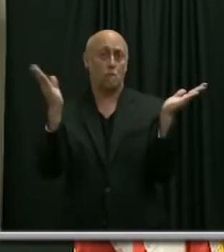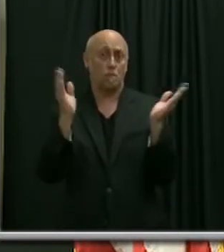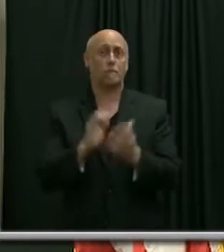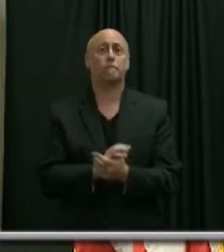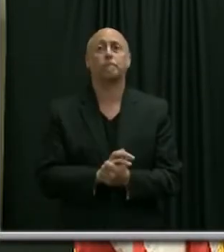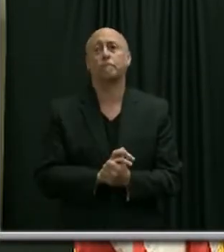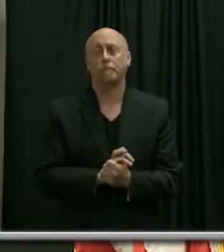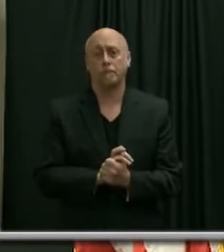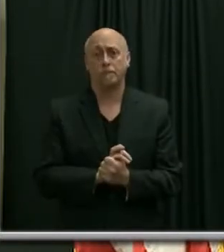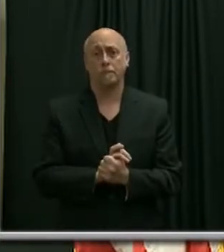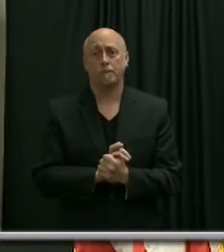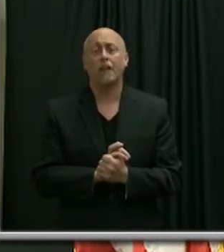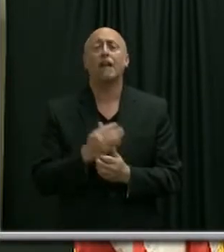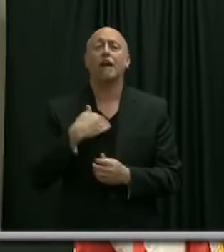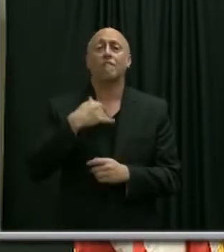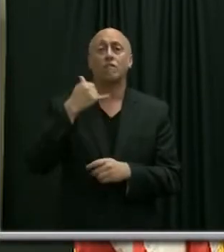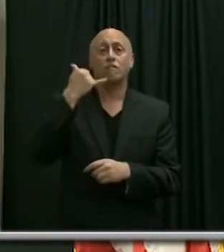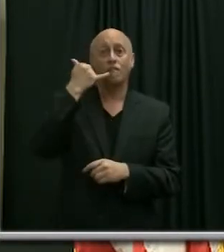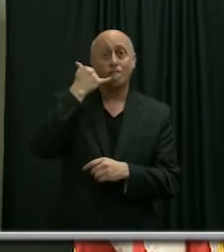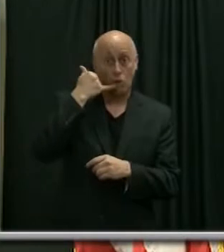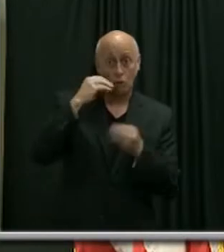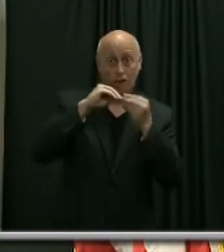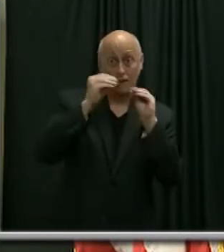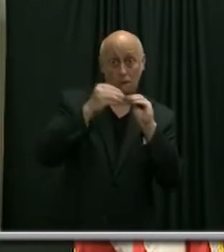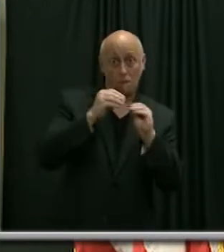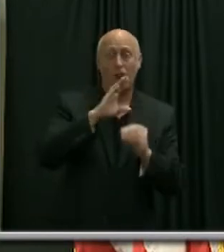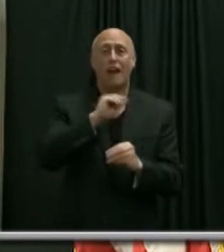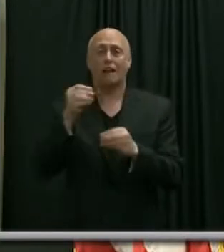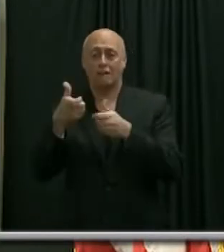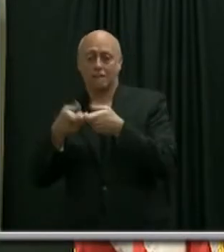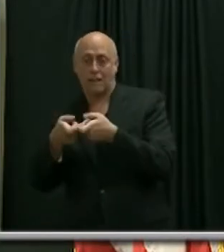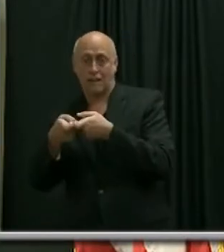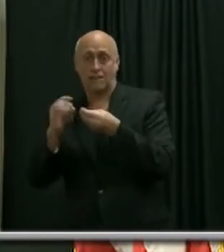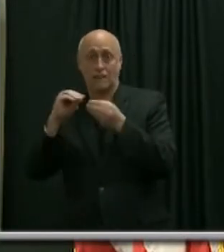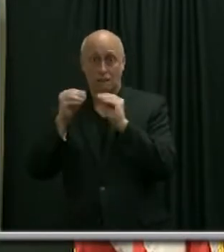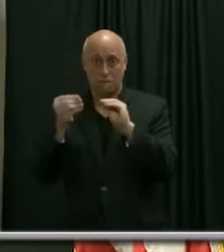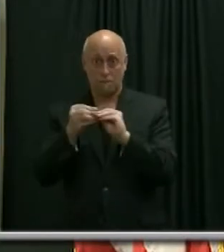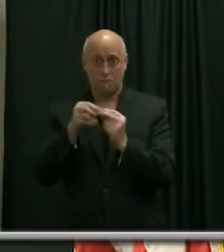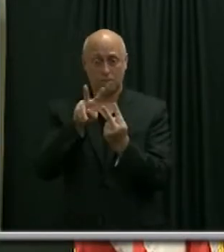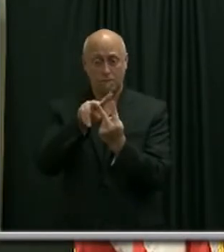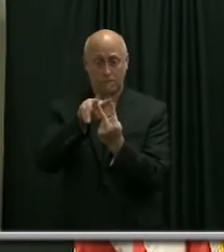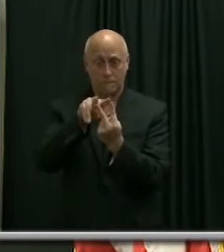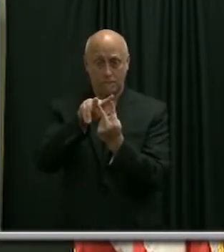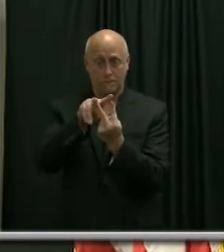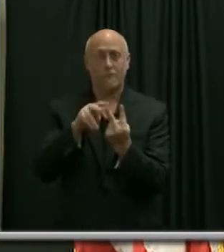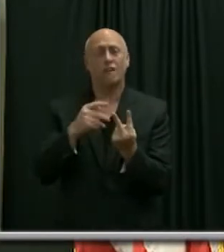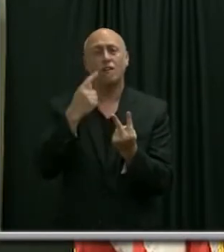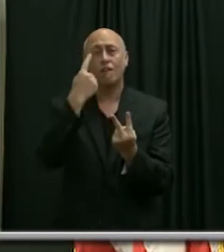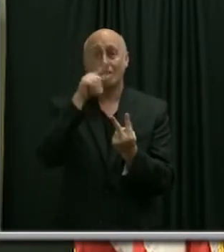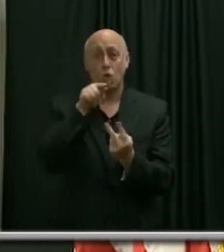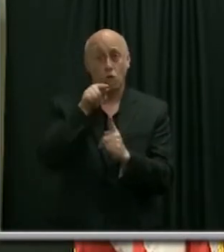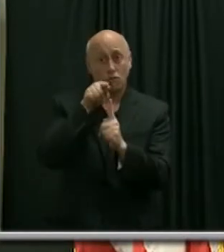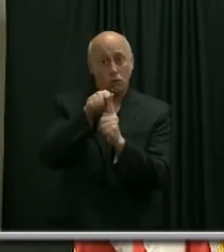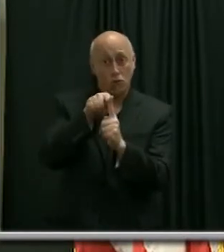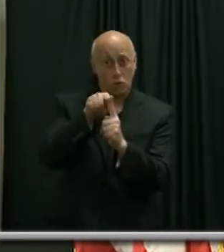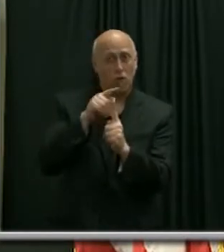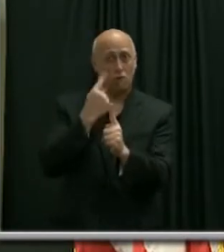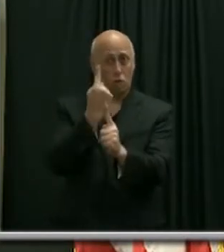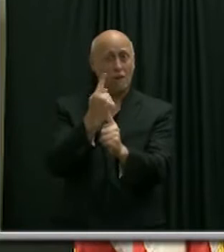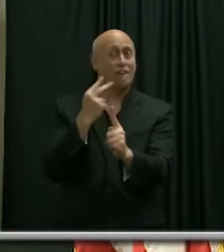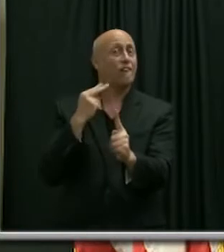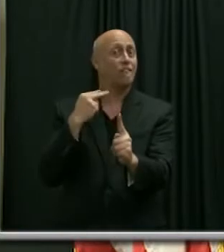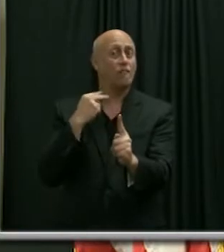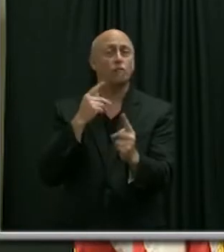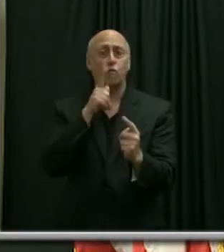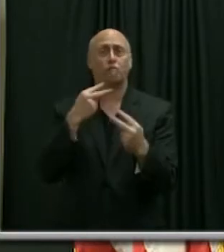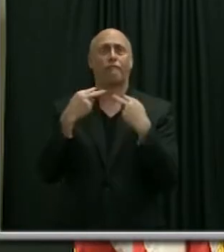a phone line and a text line. And I must stress that these are not only for the victims, but also for friends, families,